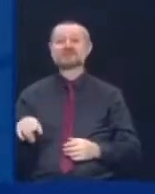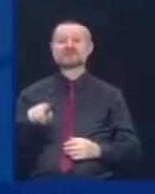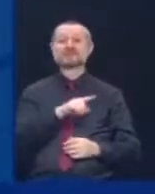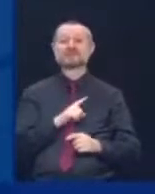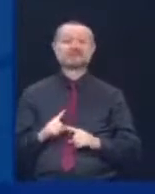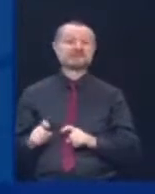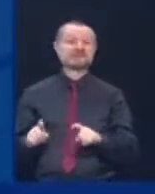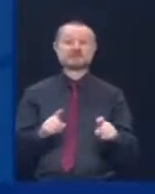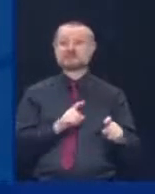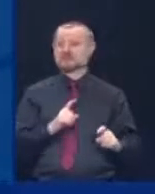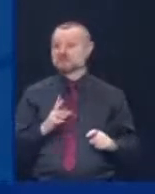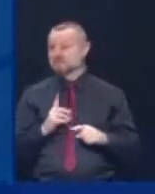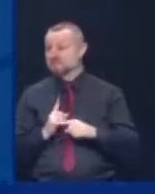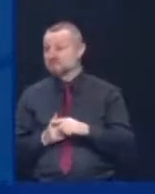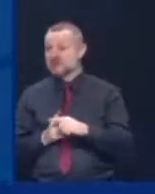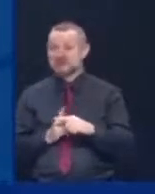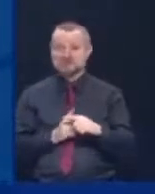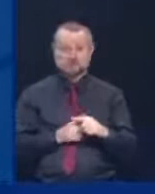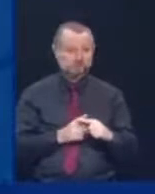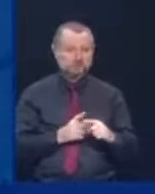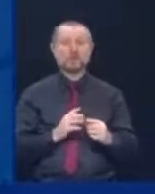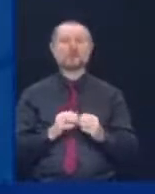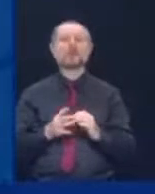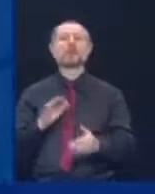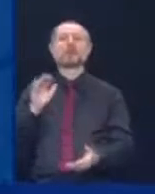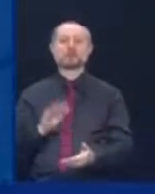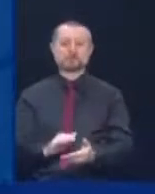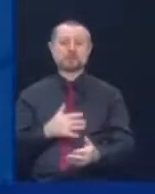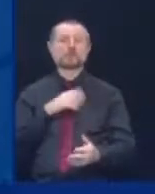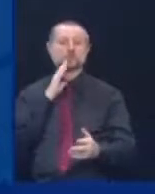and the positivity rate is low.